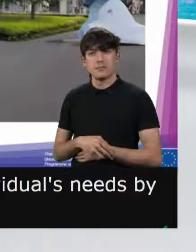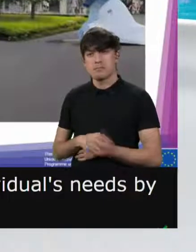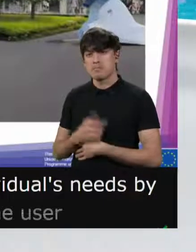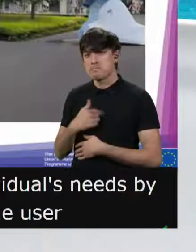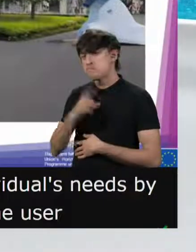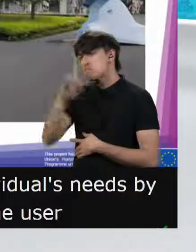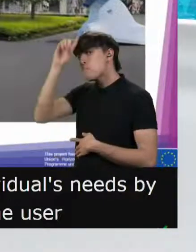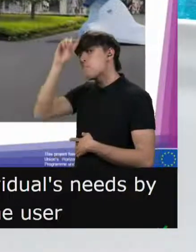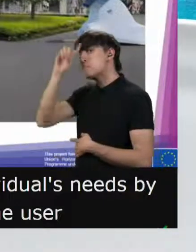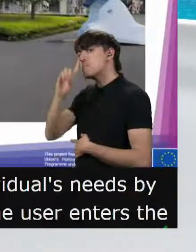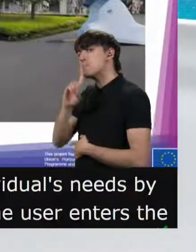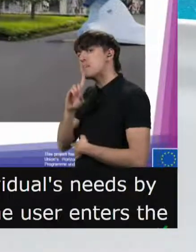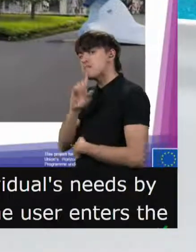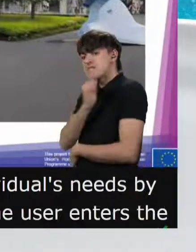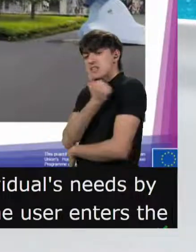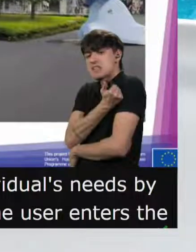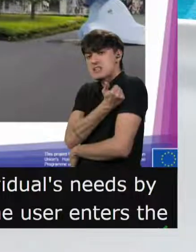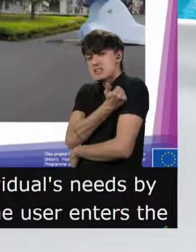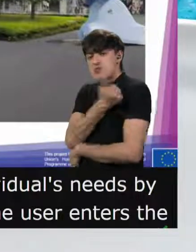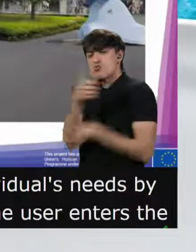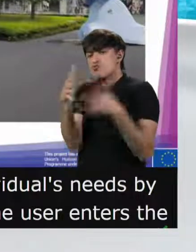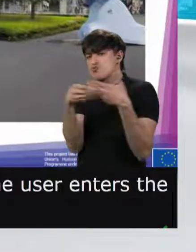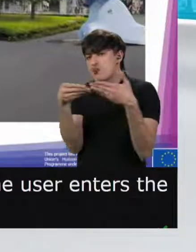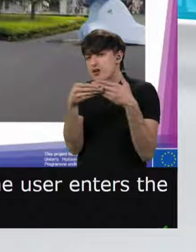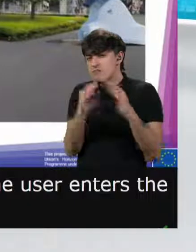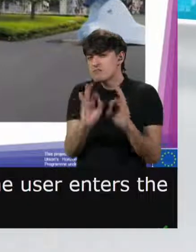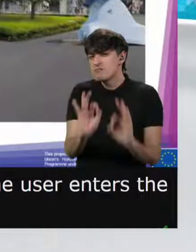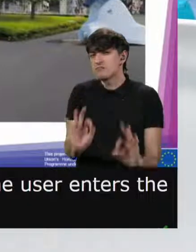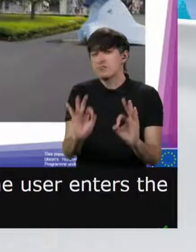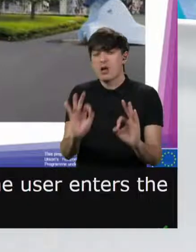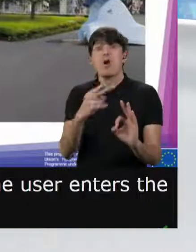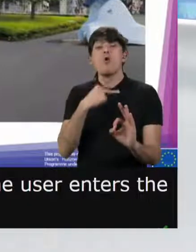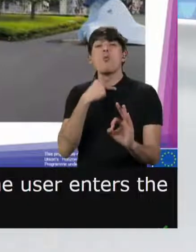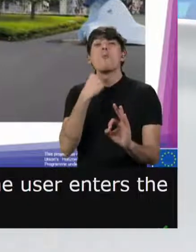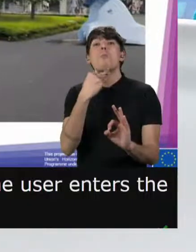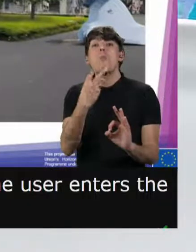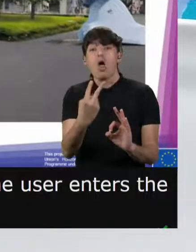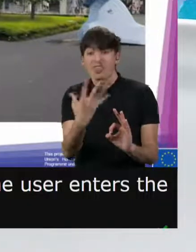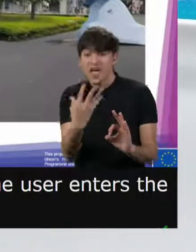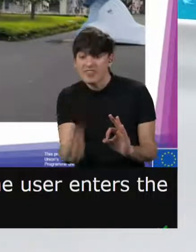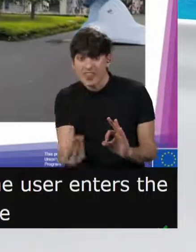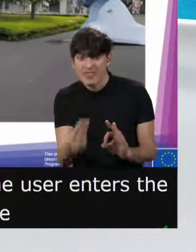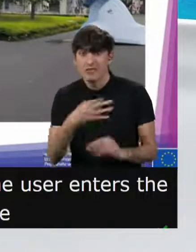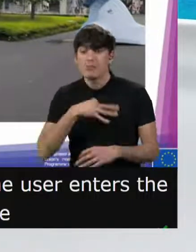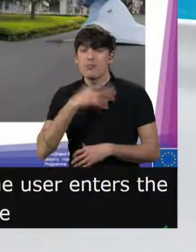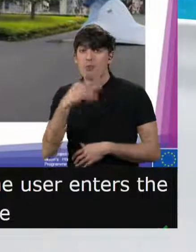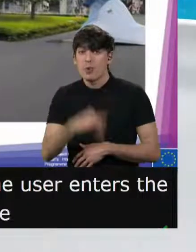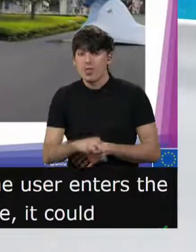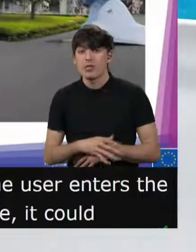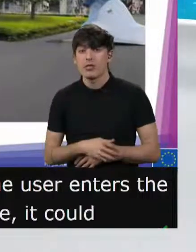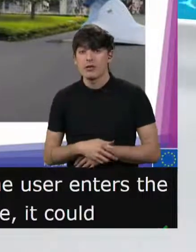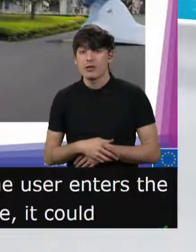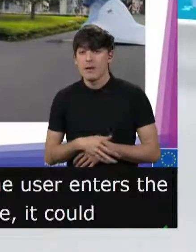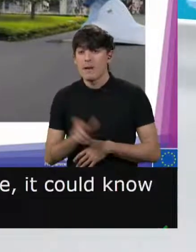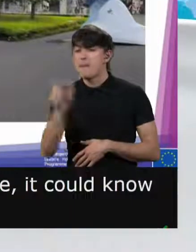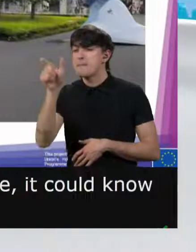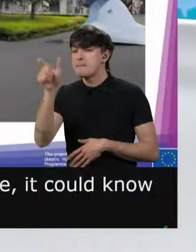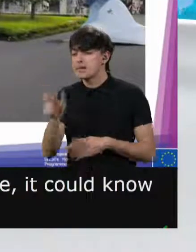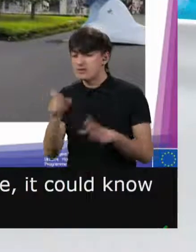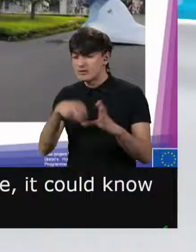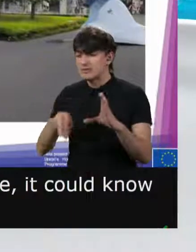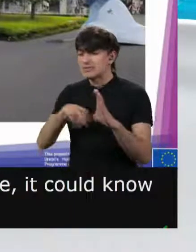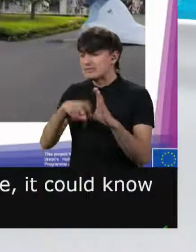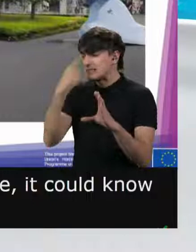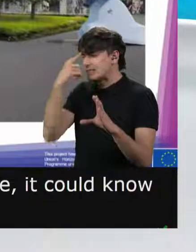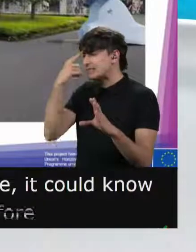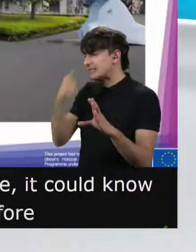through voice recognition. So, for instance, it could know the person entering the vehicle is deaf, and therefore all information